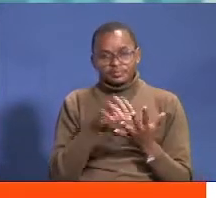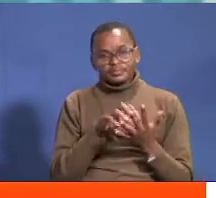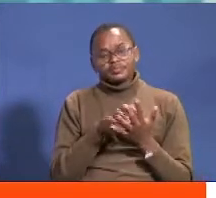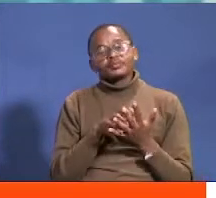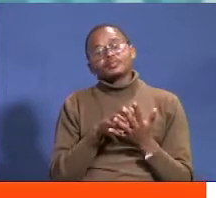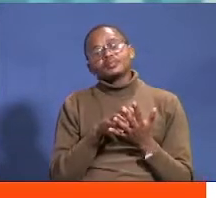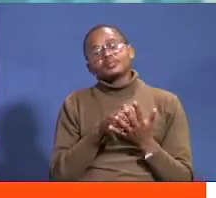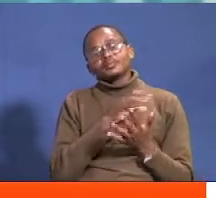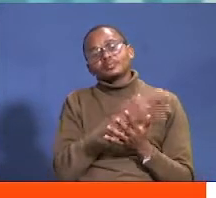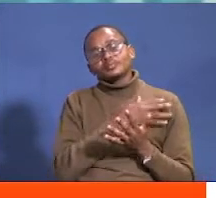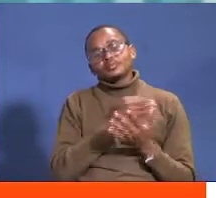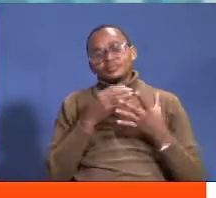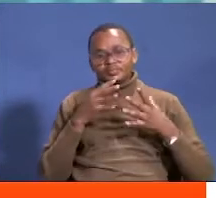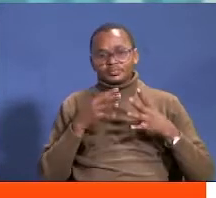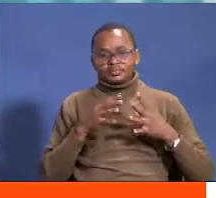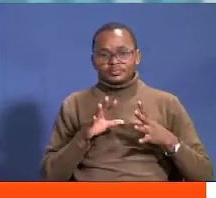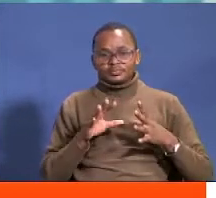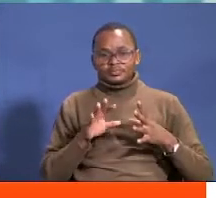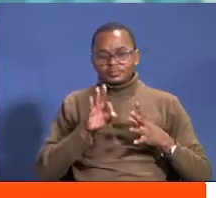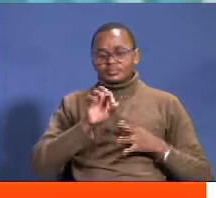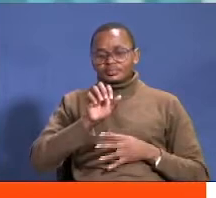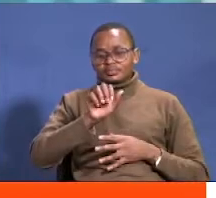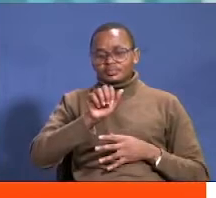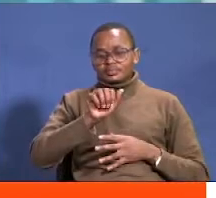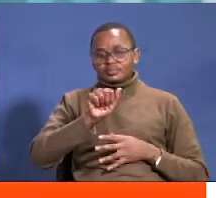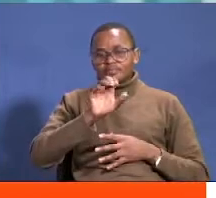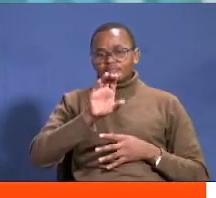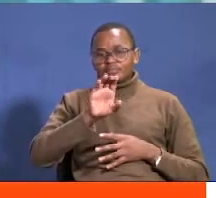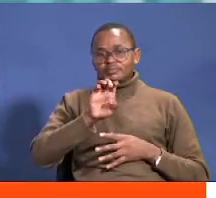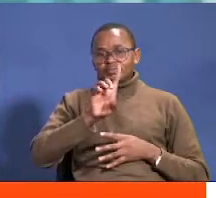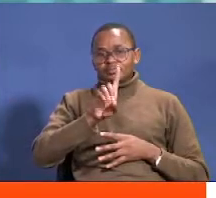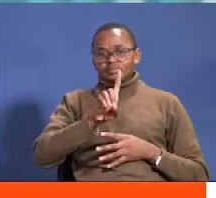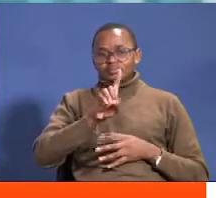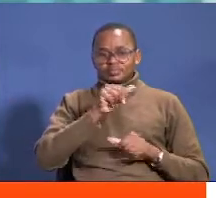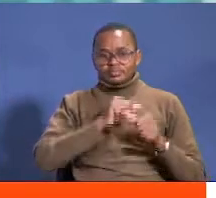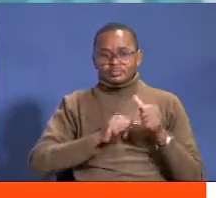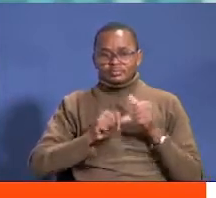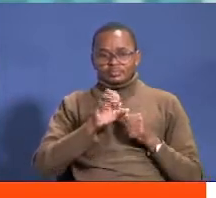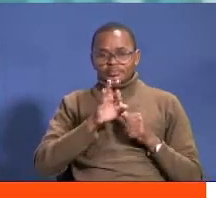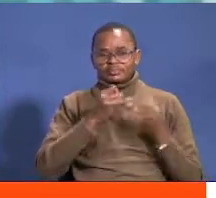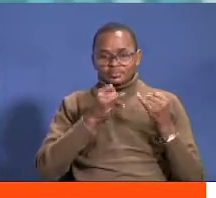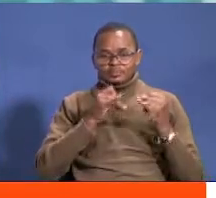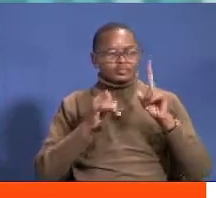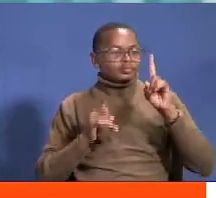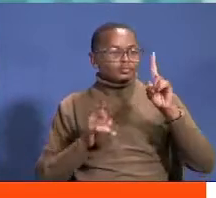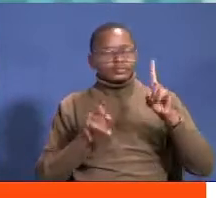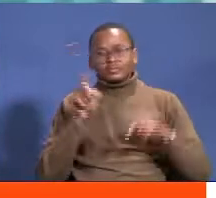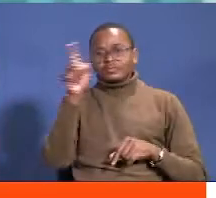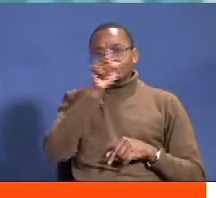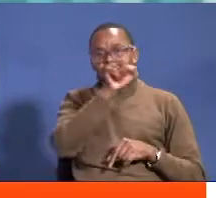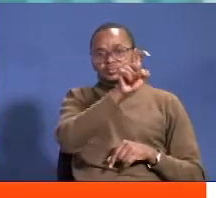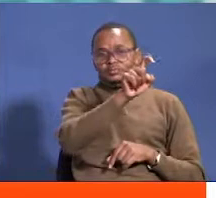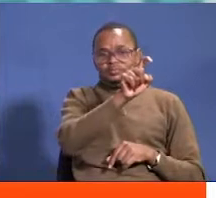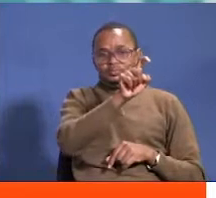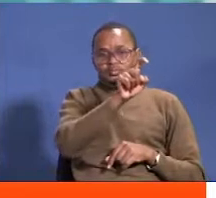Yeah. And we are the people who will be faced by these challenges if we don't really act, if we don't play a center stage. And therefore, we must